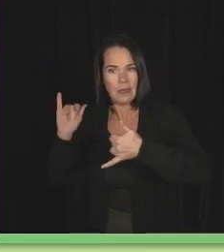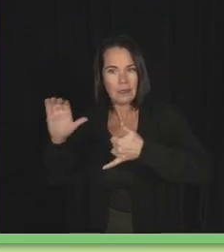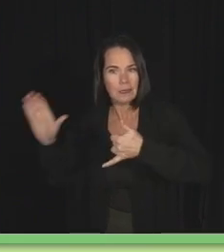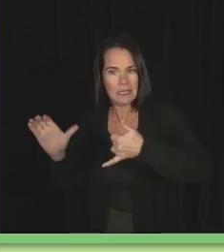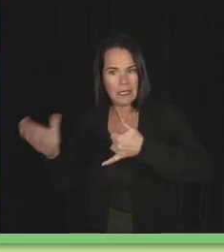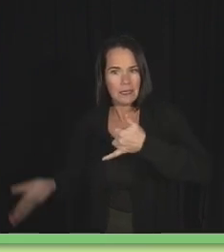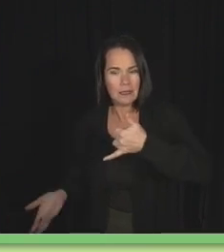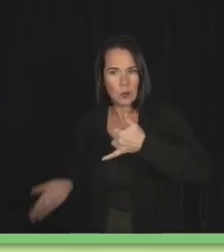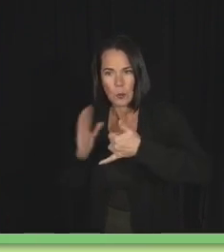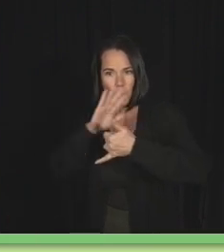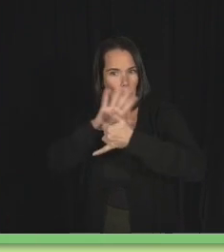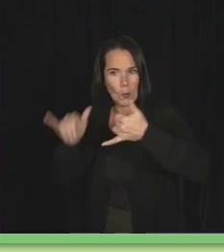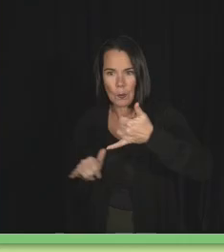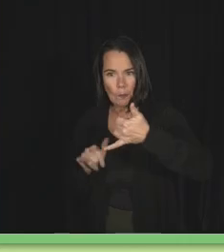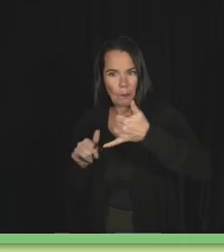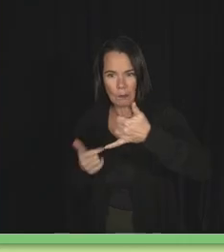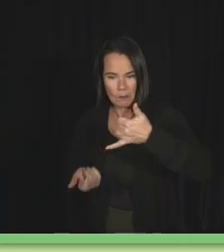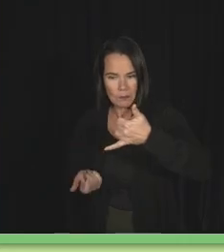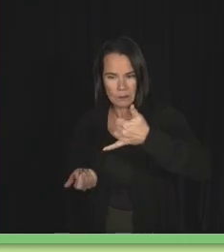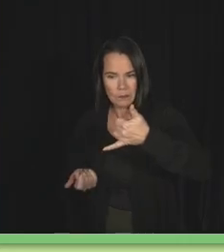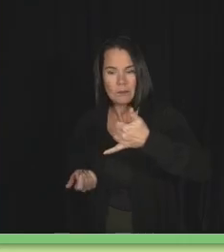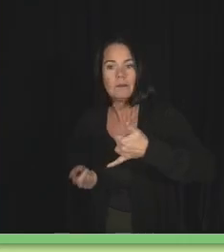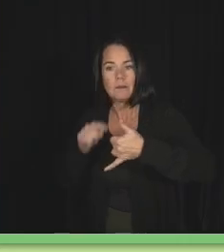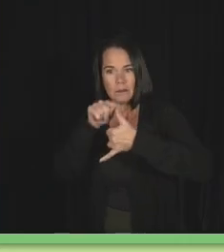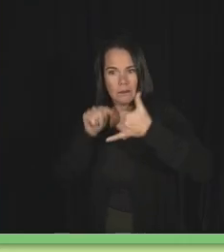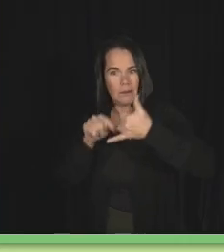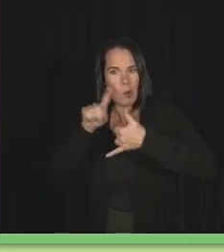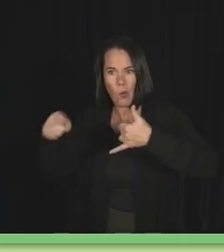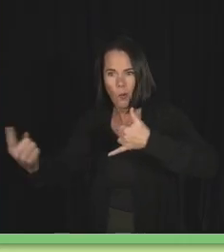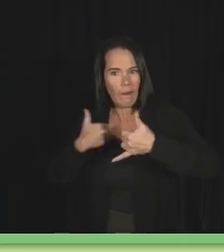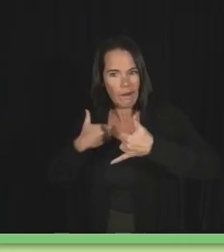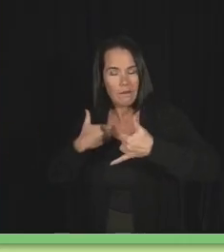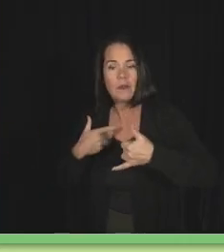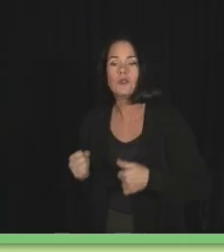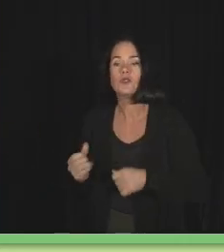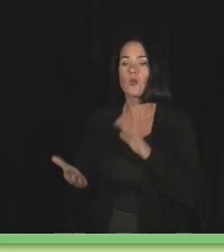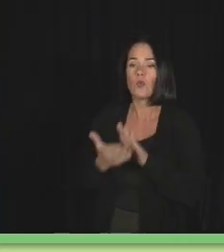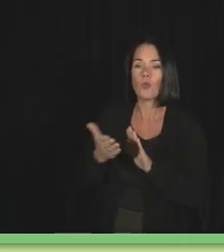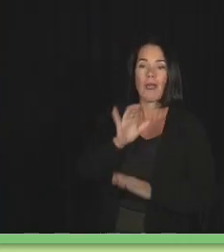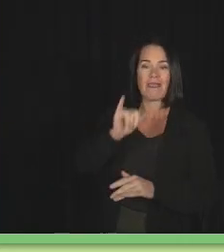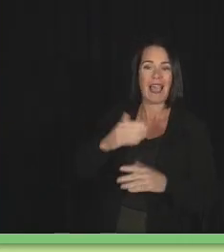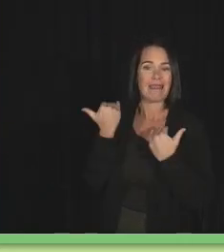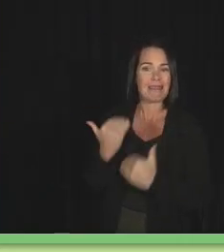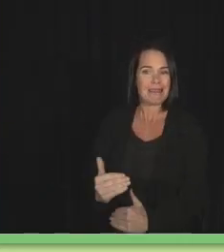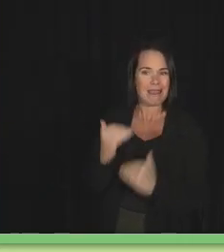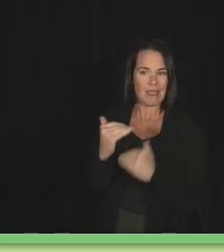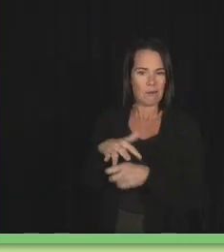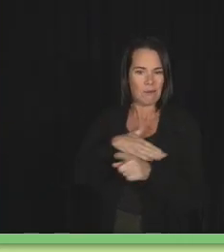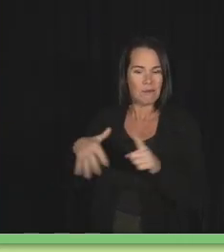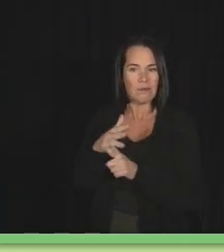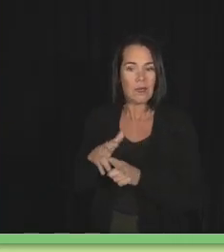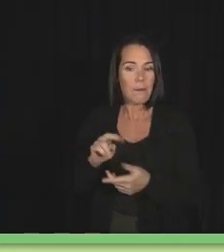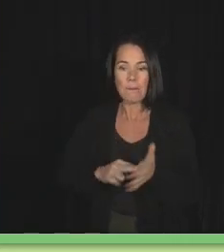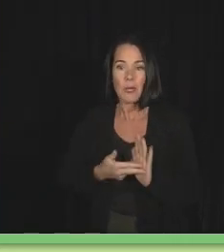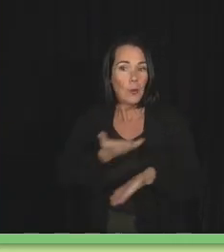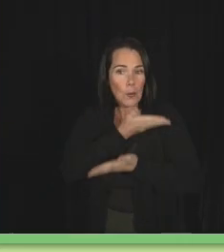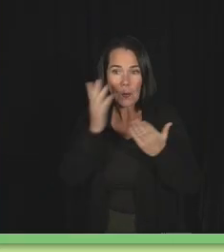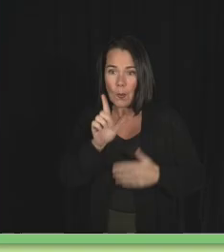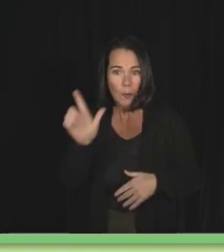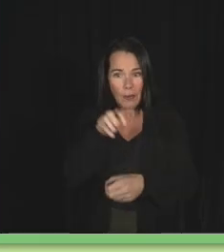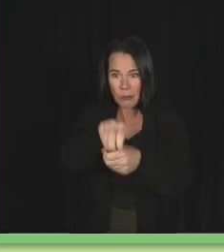either. So in order to run any process in this constrained environment where there's no libraries to link